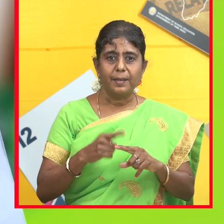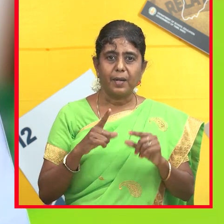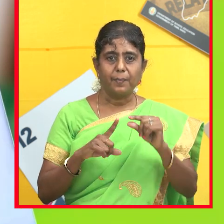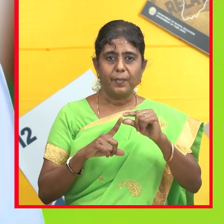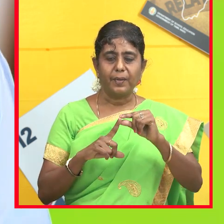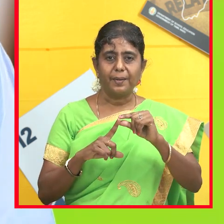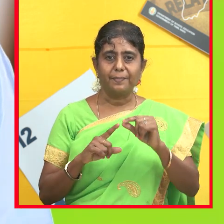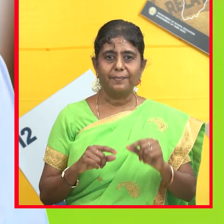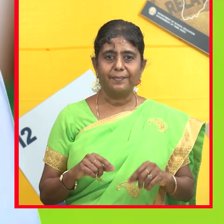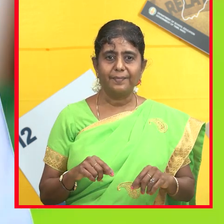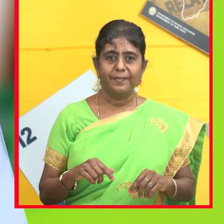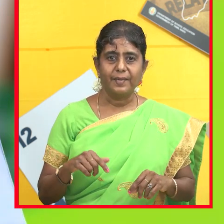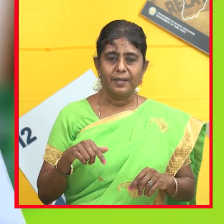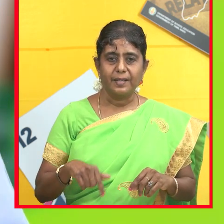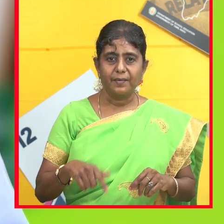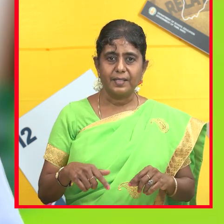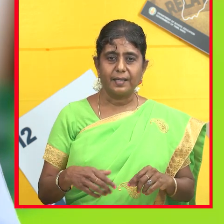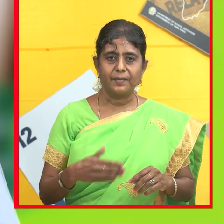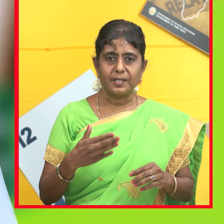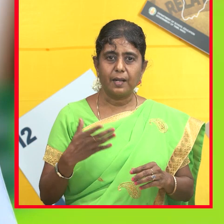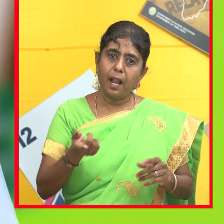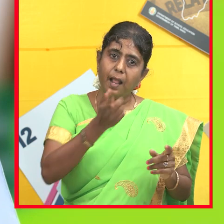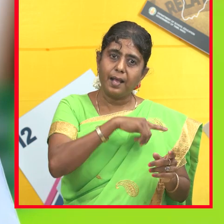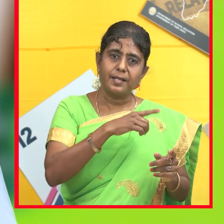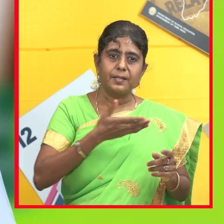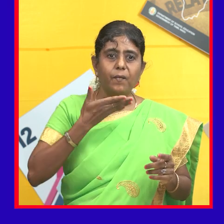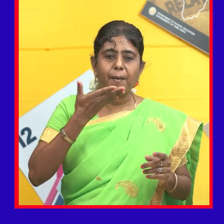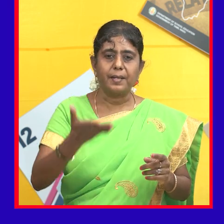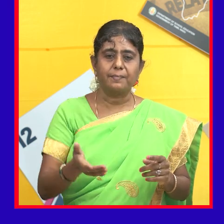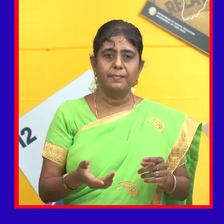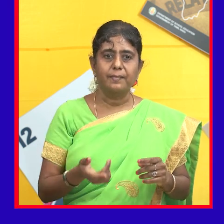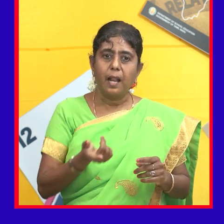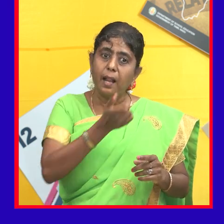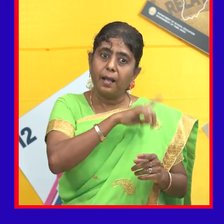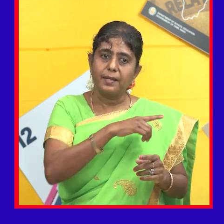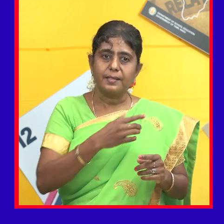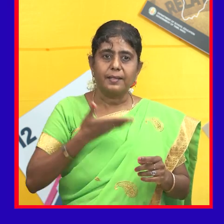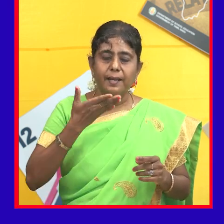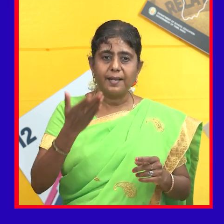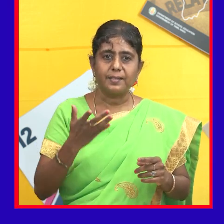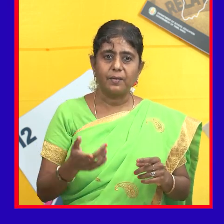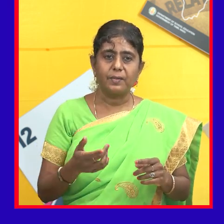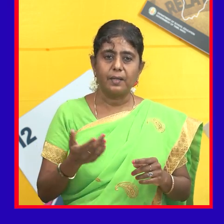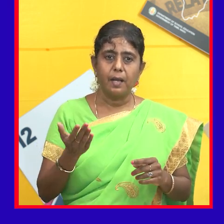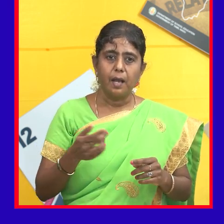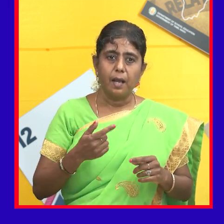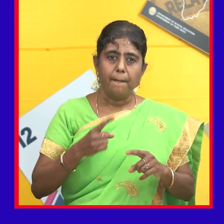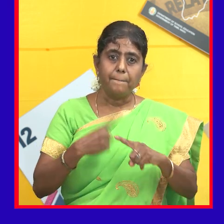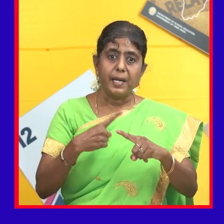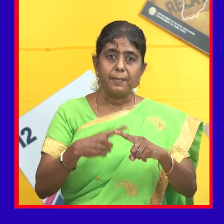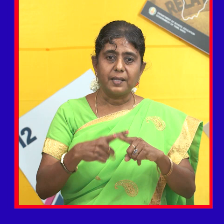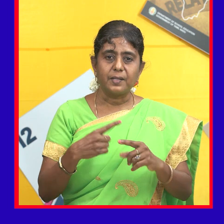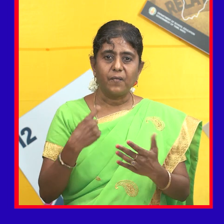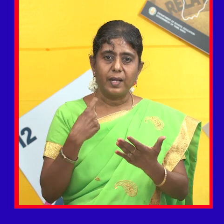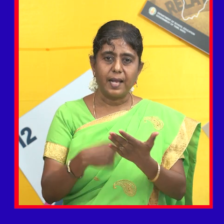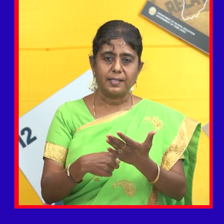program. It's a continuation of the last class. In the last class, we saw about the